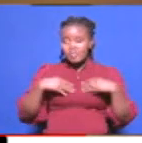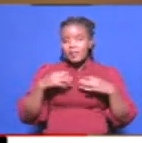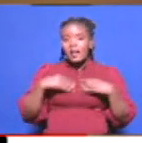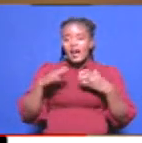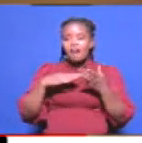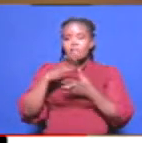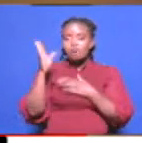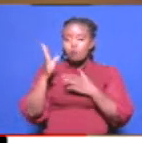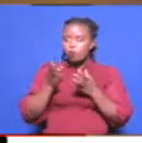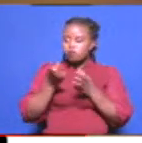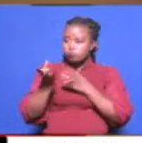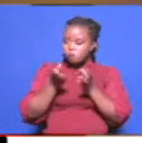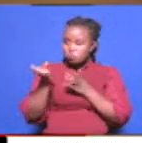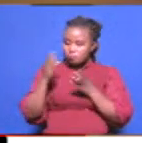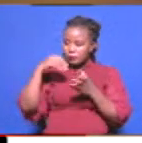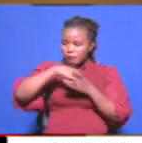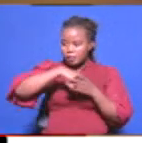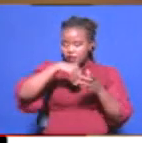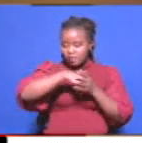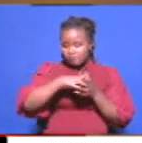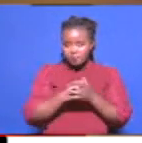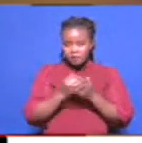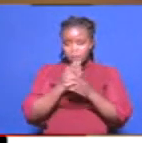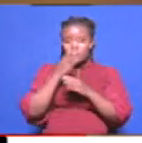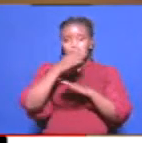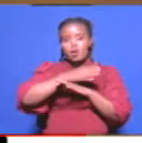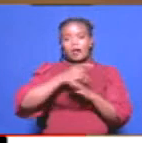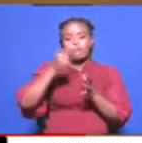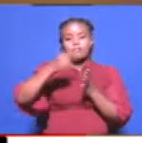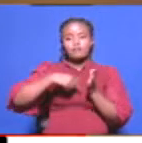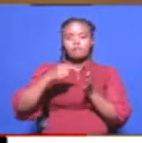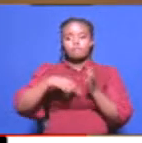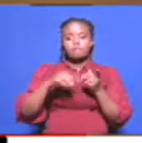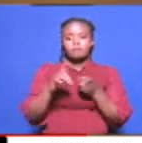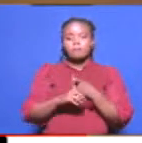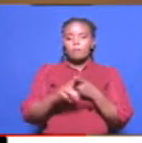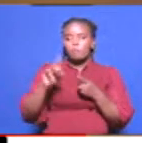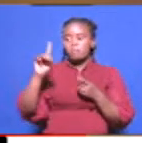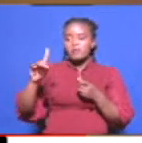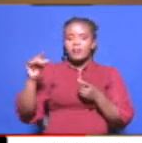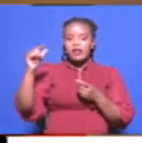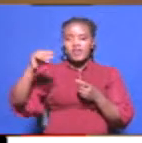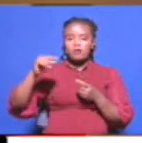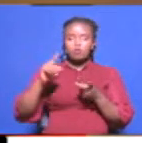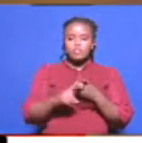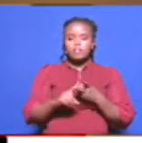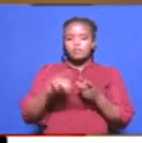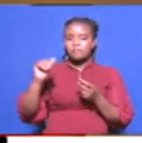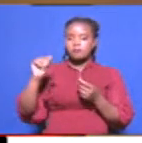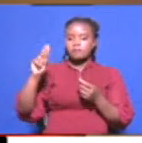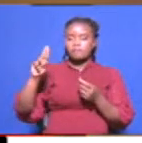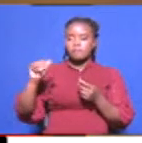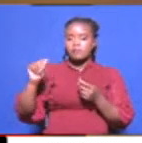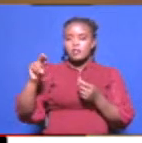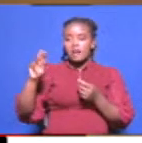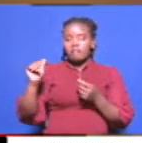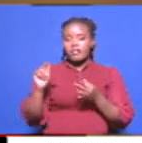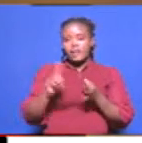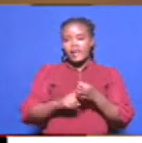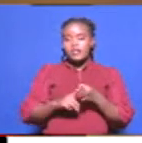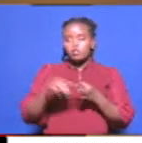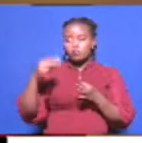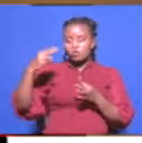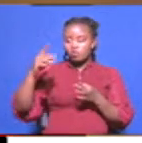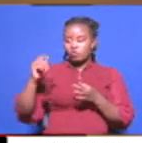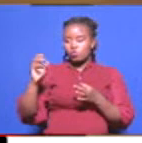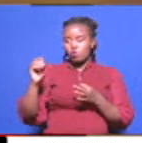business. This follows a deal between LG Electronics, Avana Laundromats, and Hotpoints that seeks to create jobs for